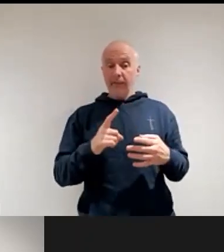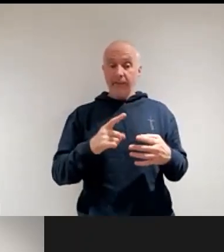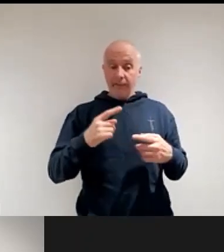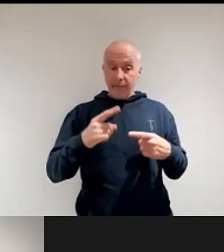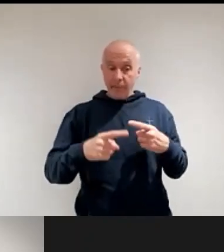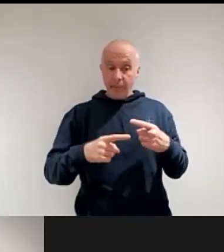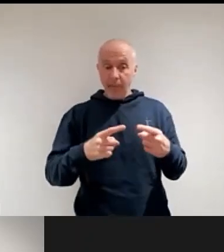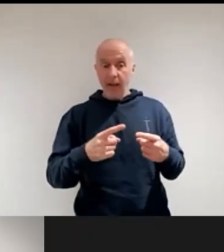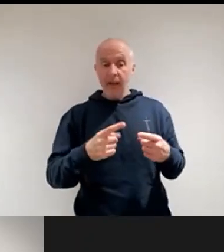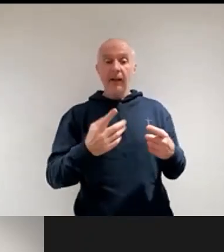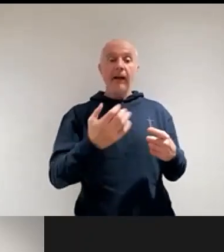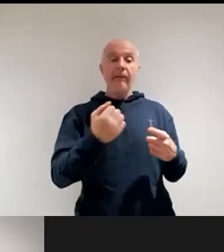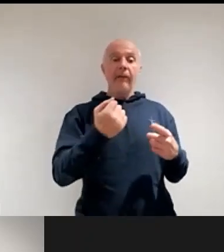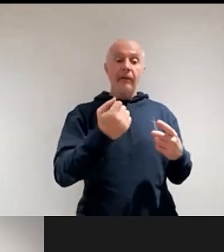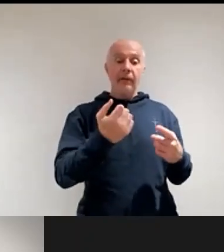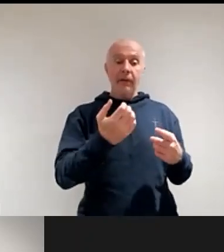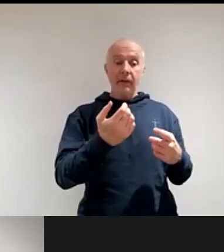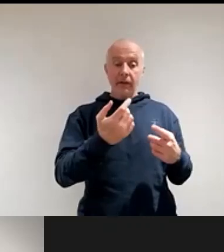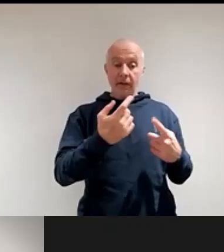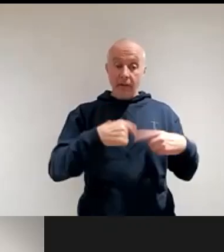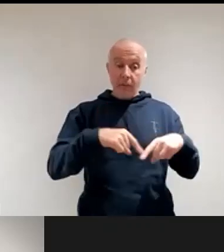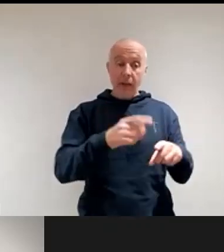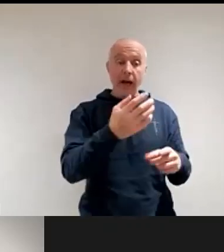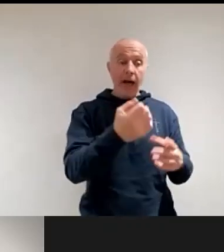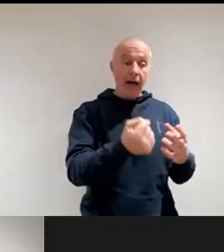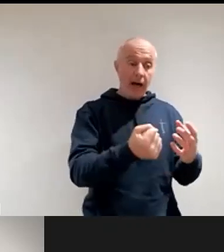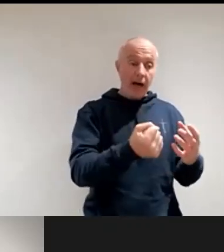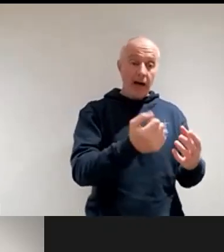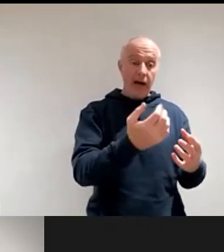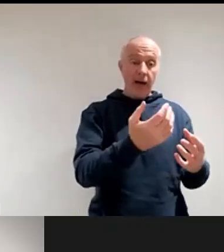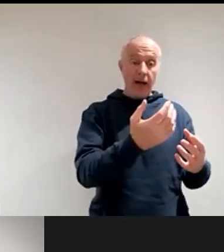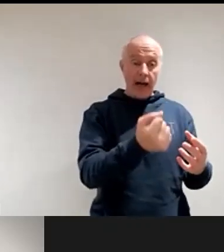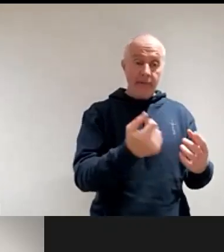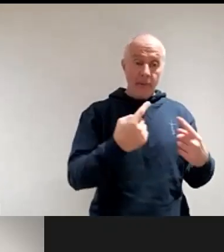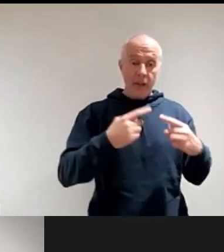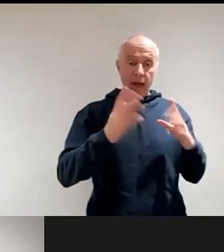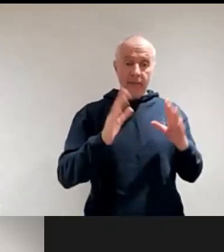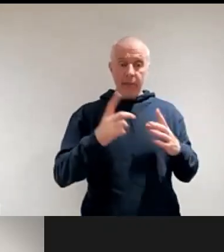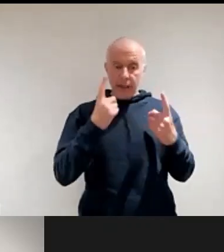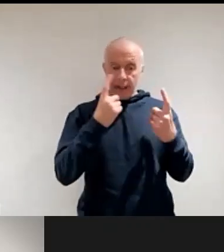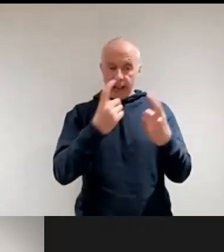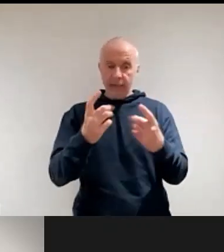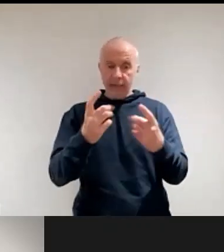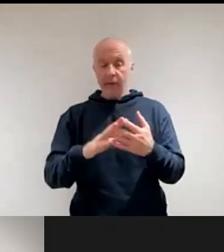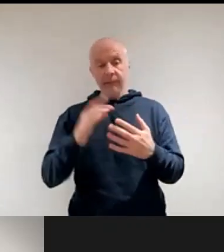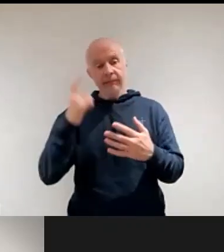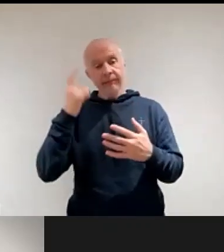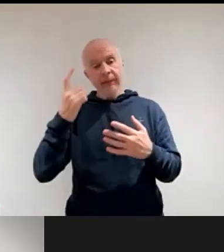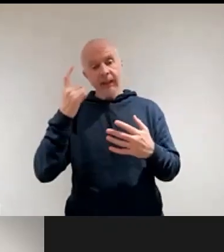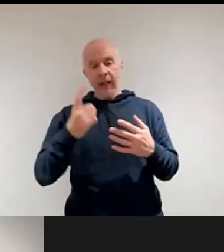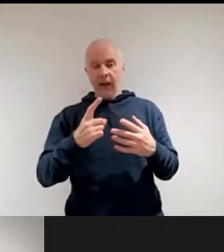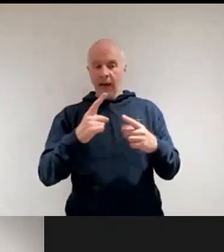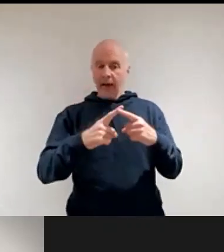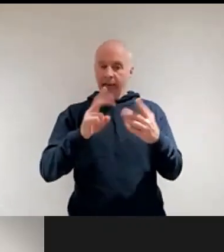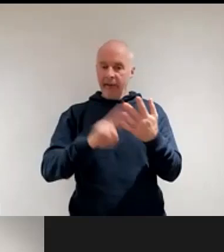have to be careful on this, right? Because people have been thinking about electrification, but electrification shouldn't just look at